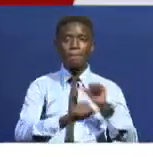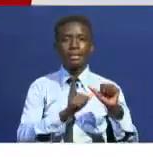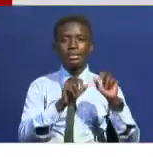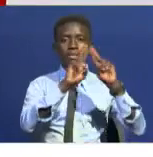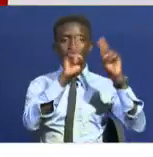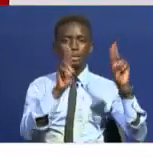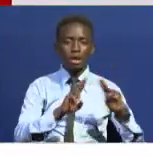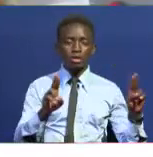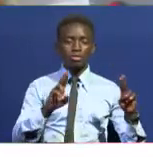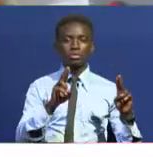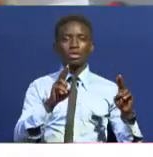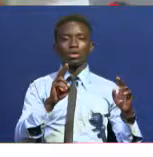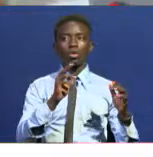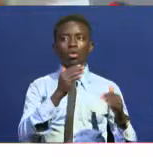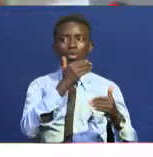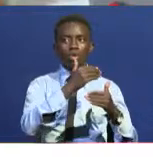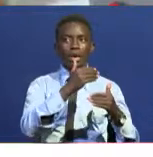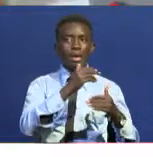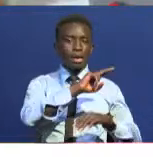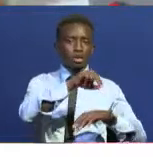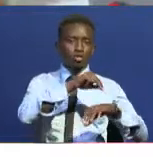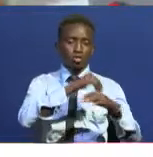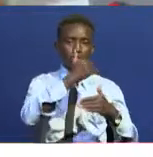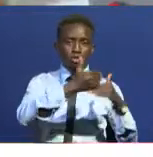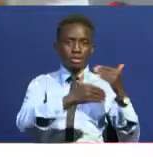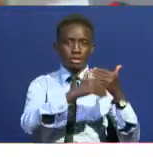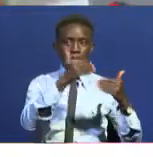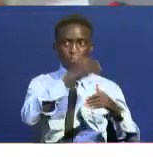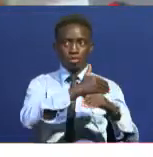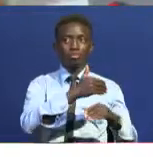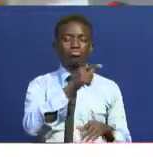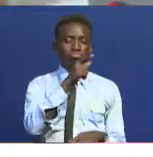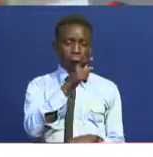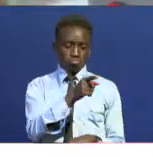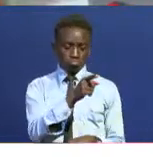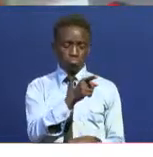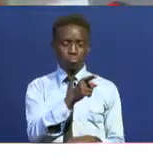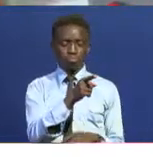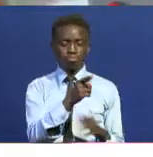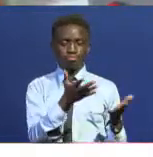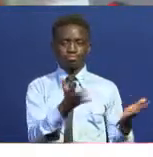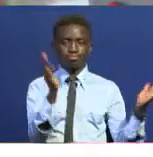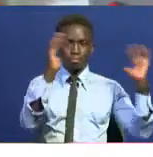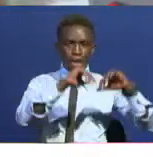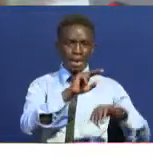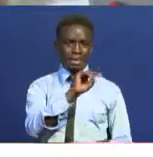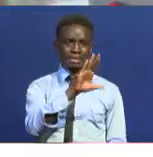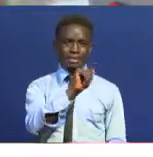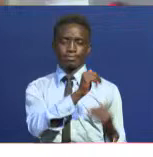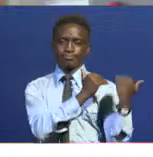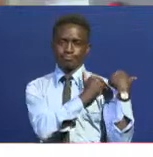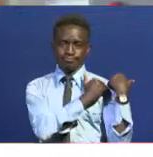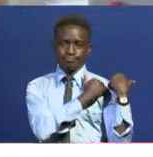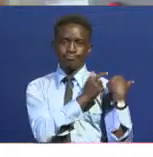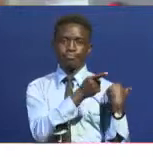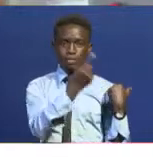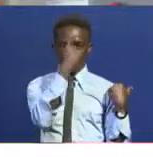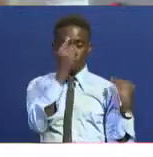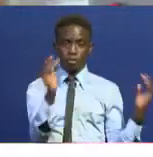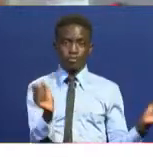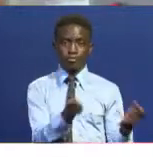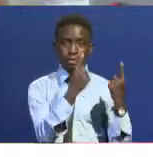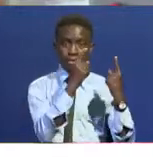Research Conference and Exhibition. It is being hosted by the National Construction Authority. We are inside a very